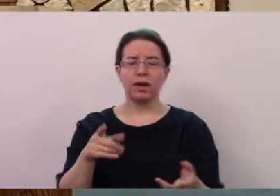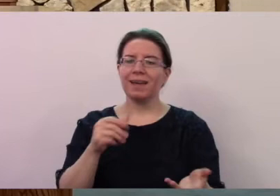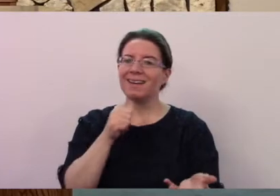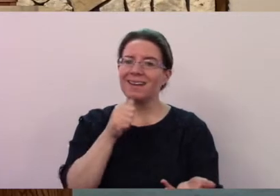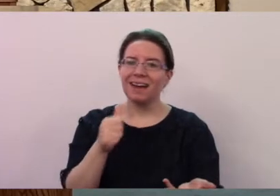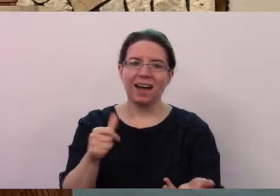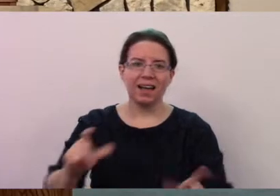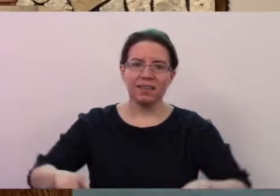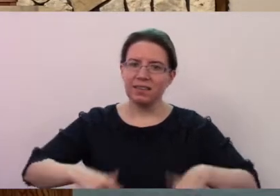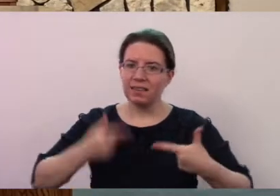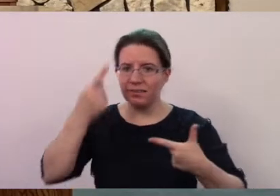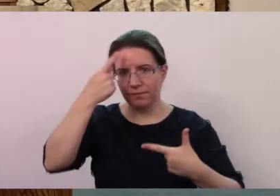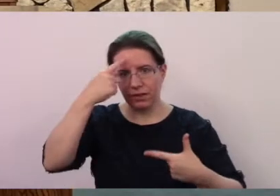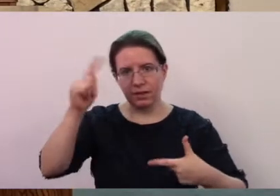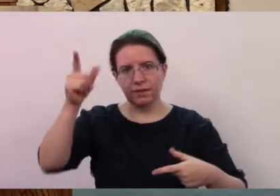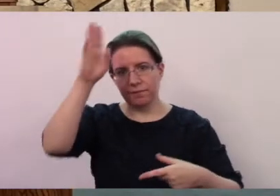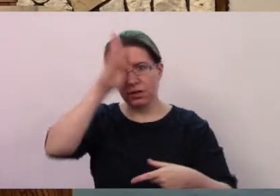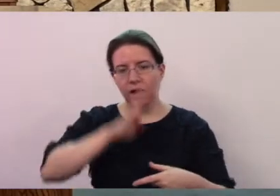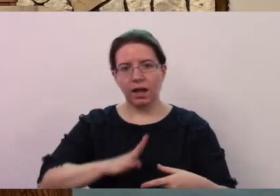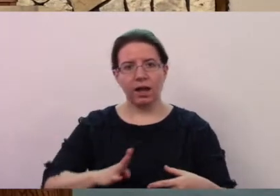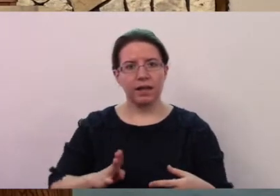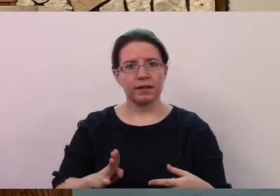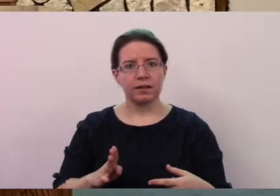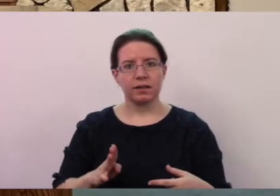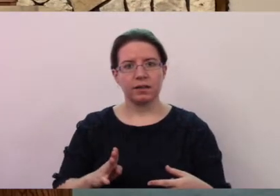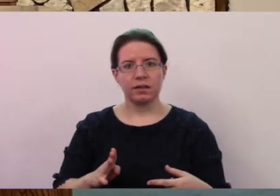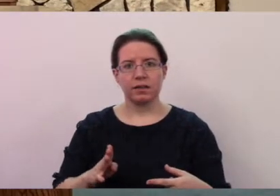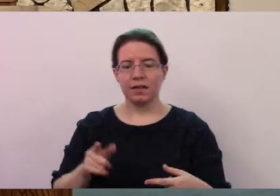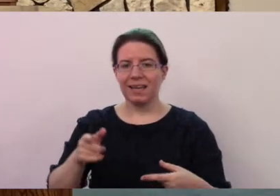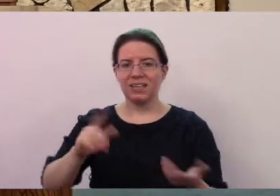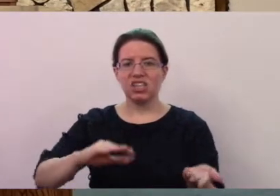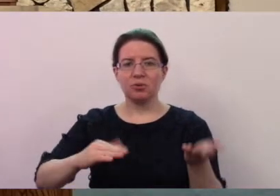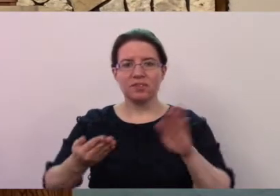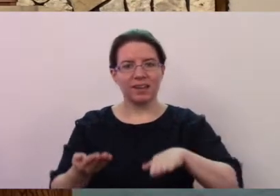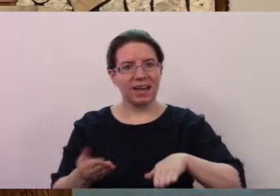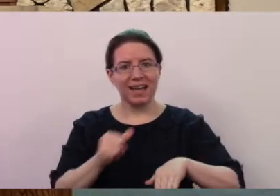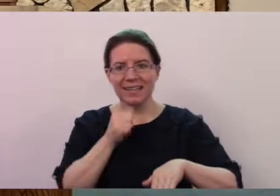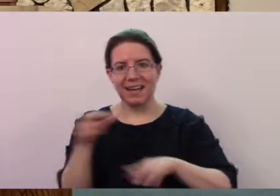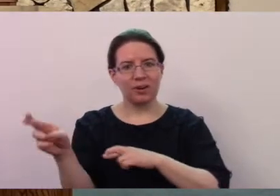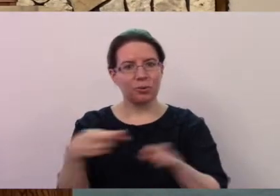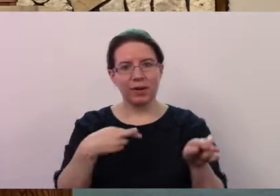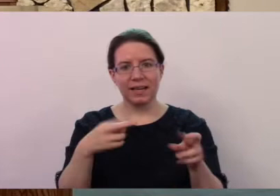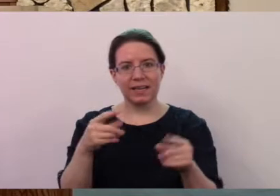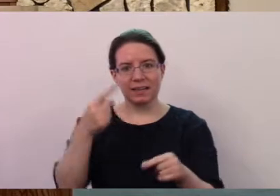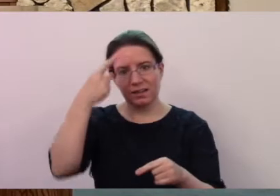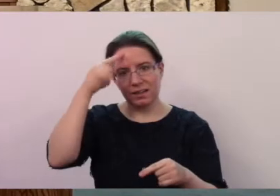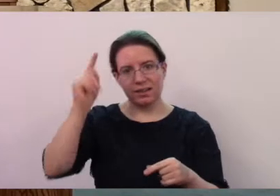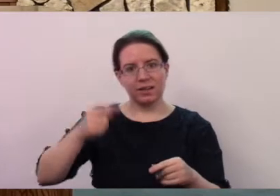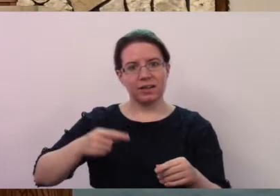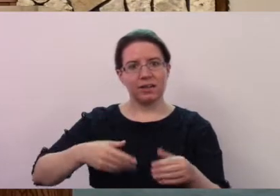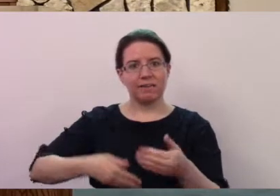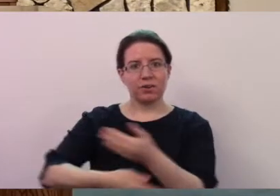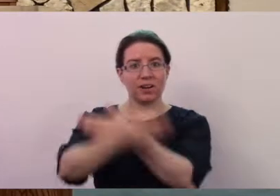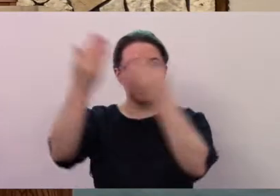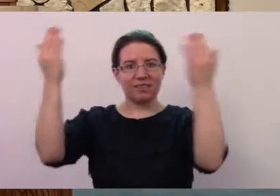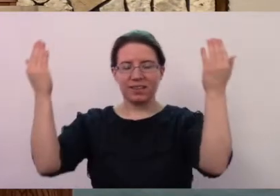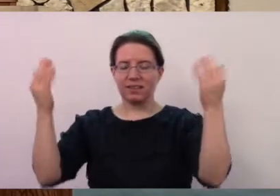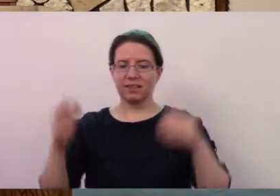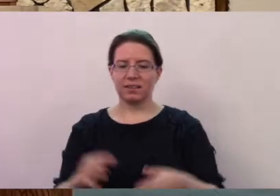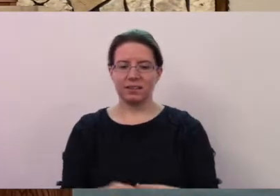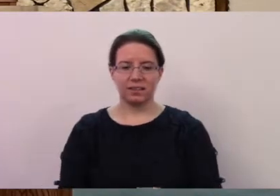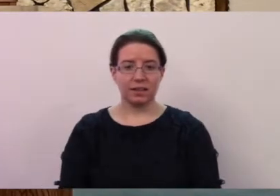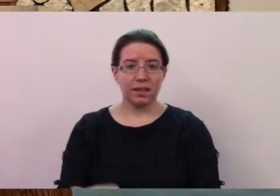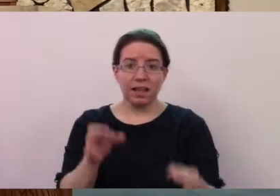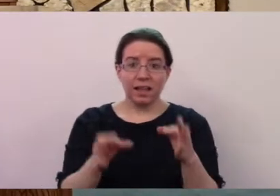be if you died in a lost condition? What good would it be if he rained money down from heaven